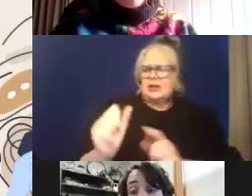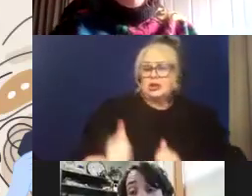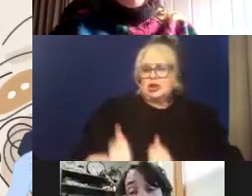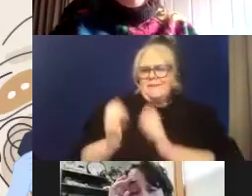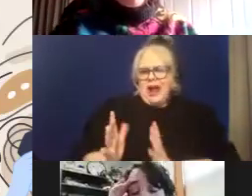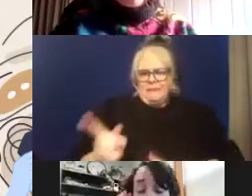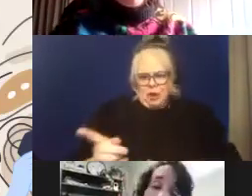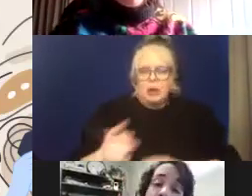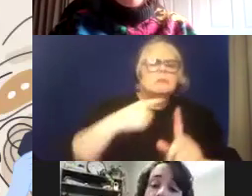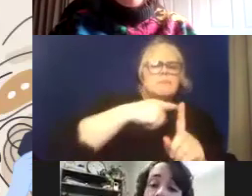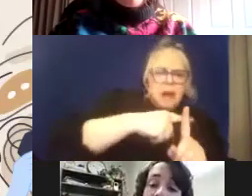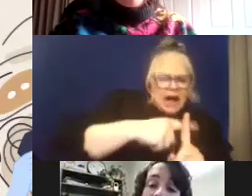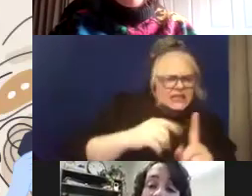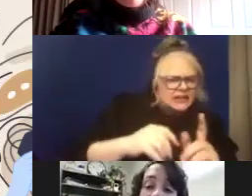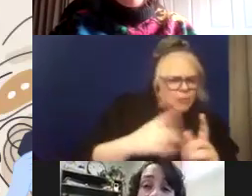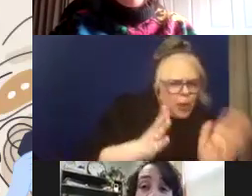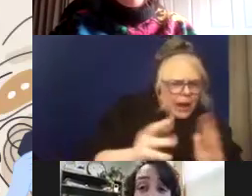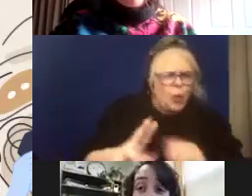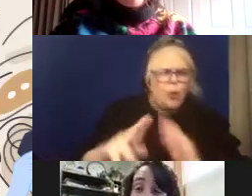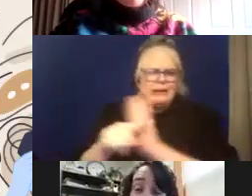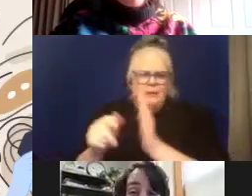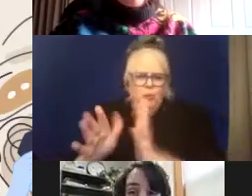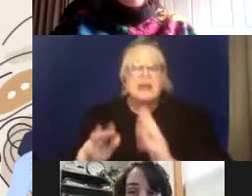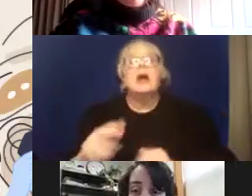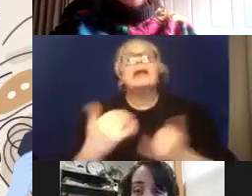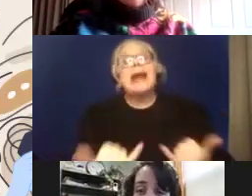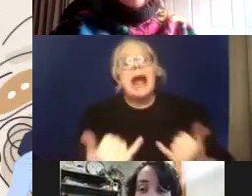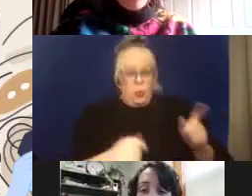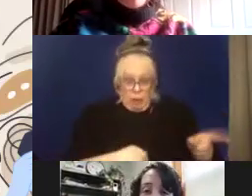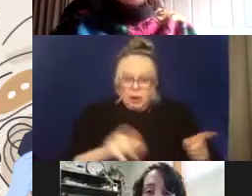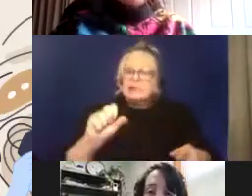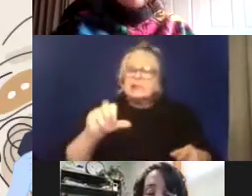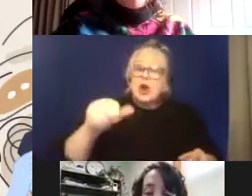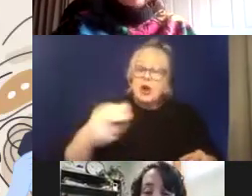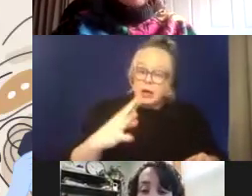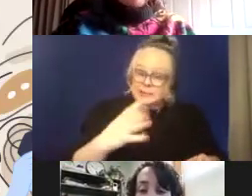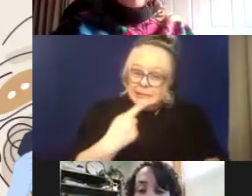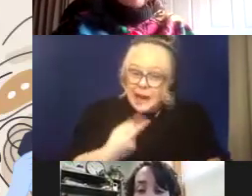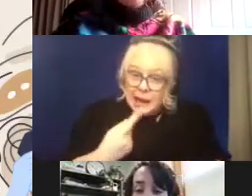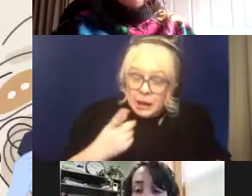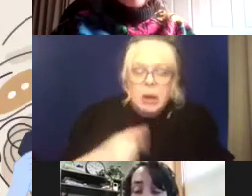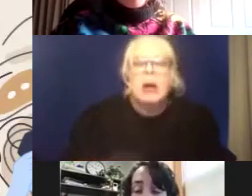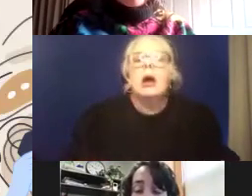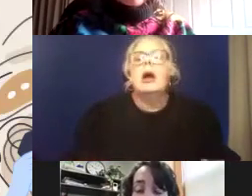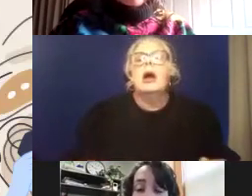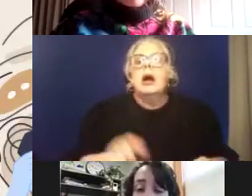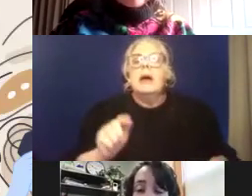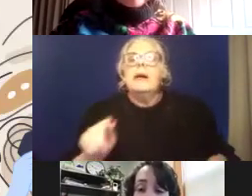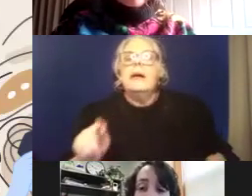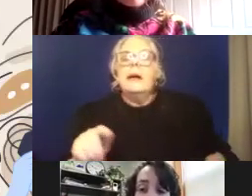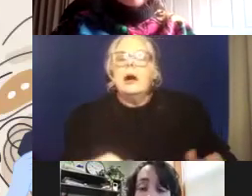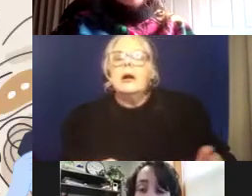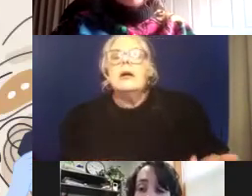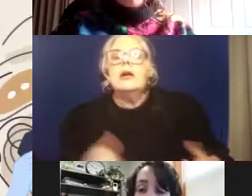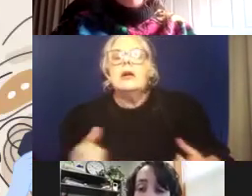Megan, this is Sarah. We've got Michaela sharing that it could be re-traumatizing. Yeah, absolutely.